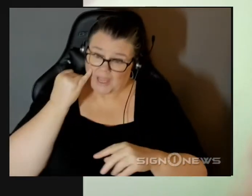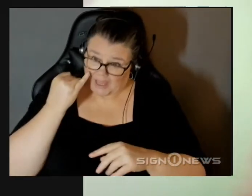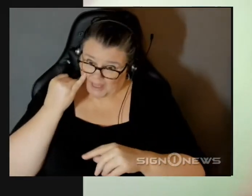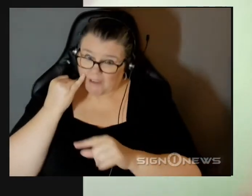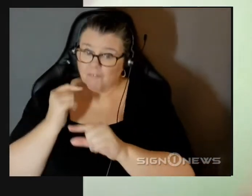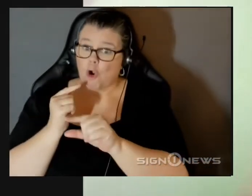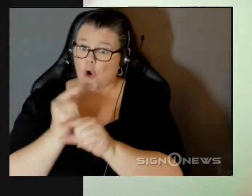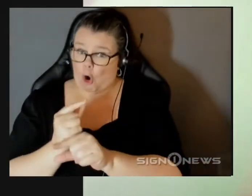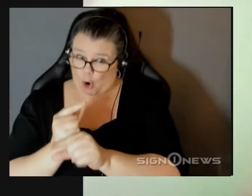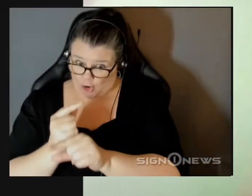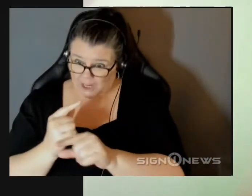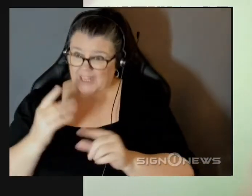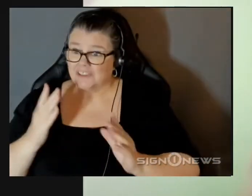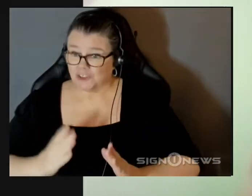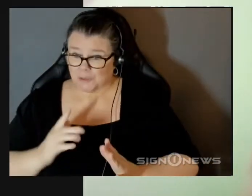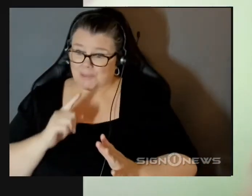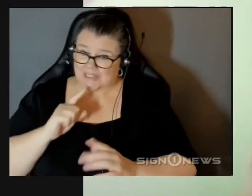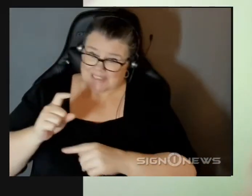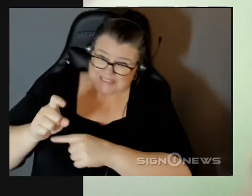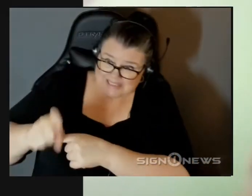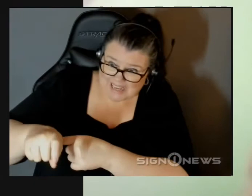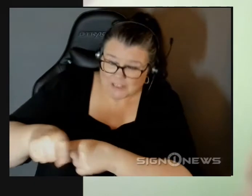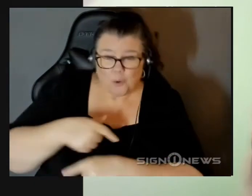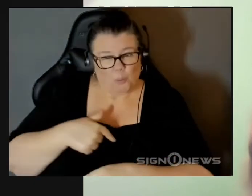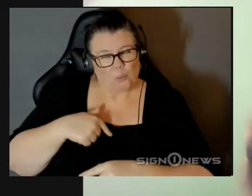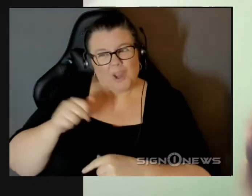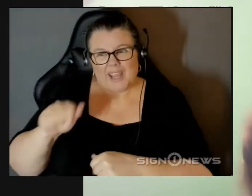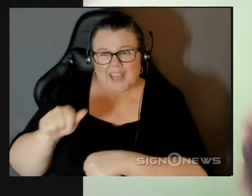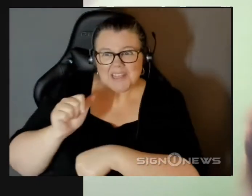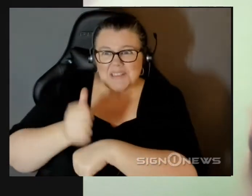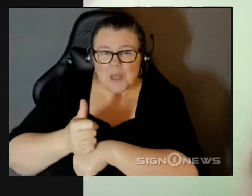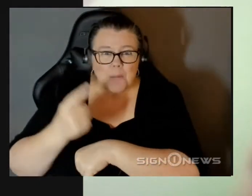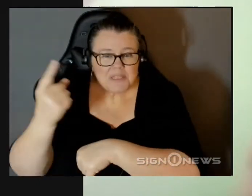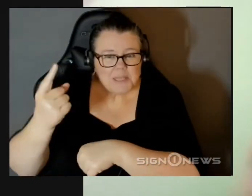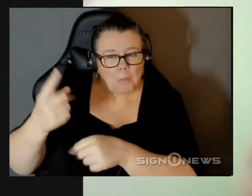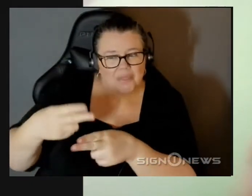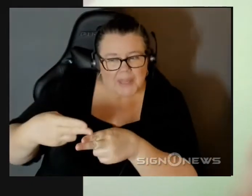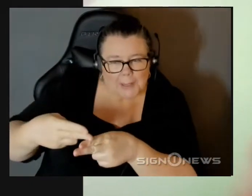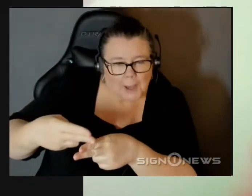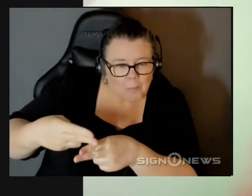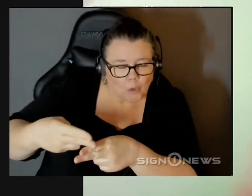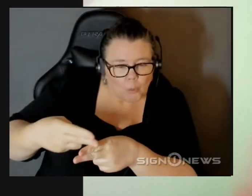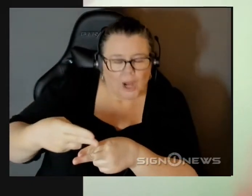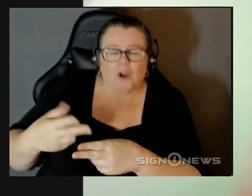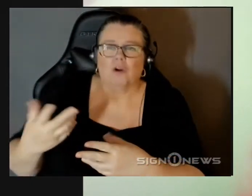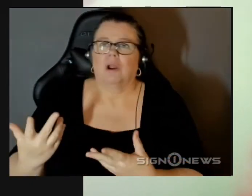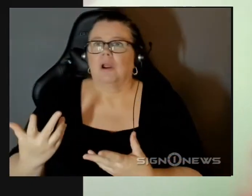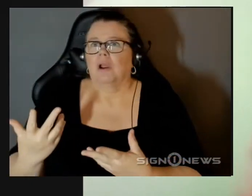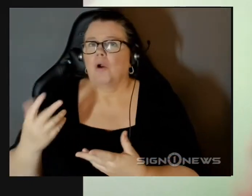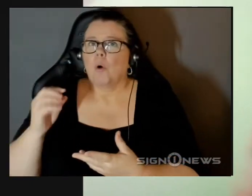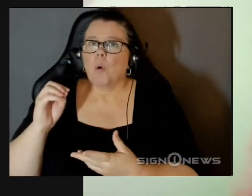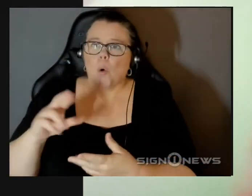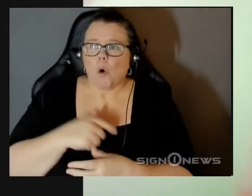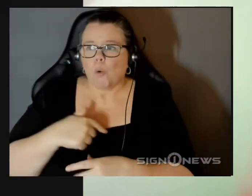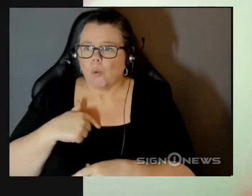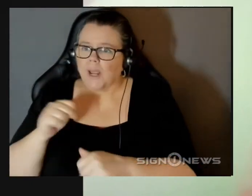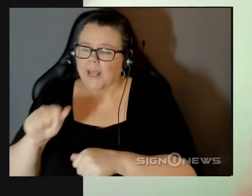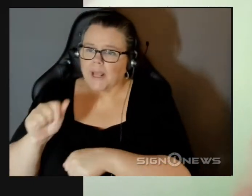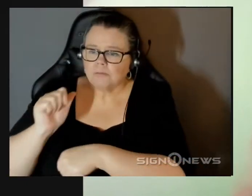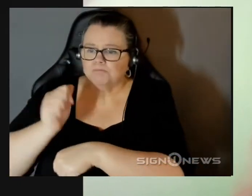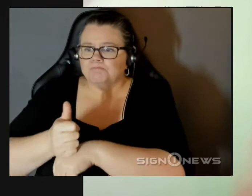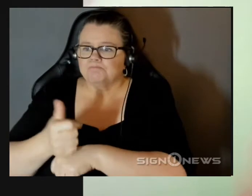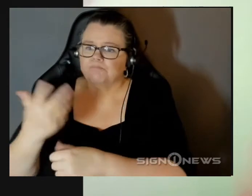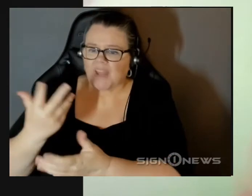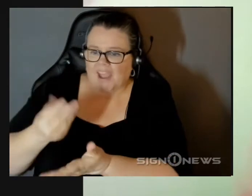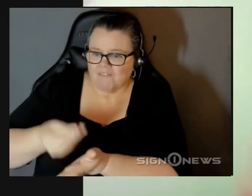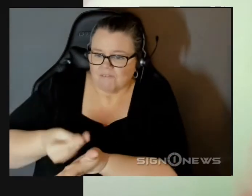temporary? Have I really looked at the kind of financial planning that could provide protections to assets that wouldn't necessitate the removal of